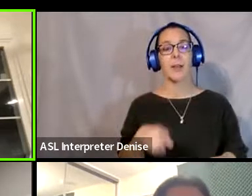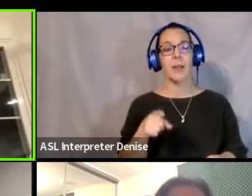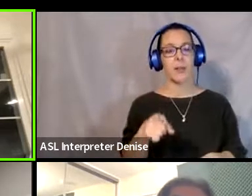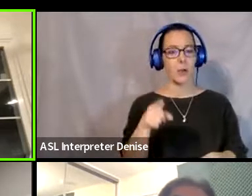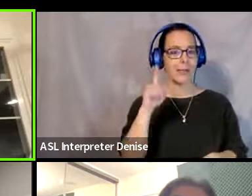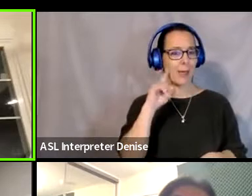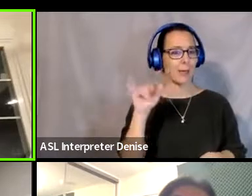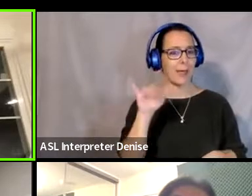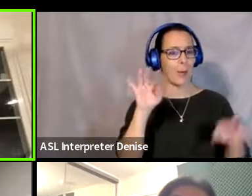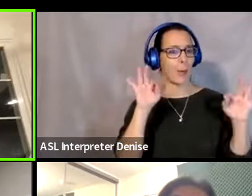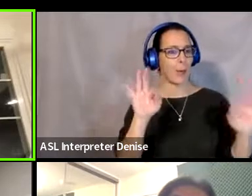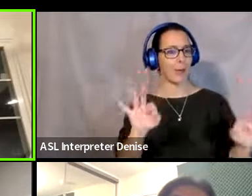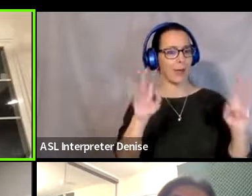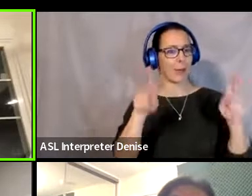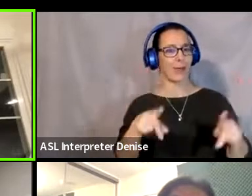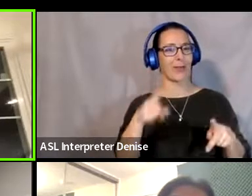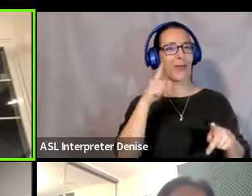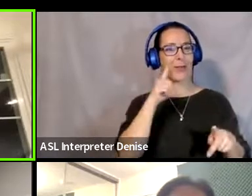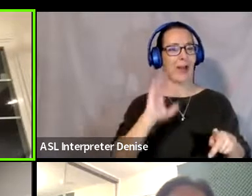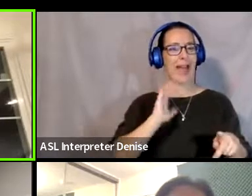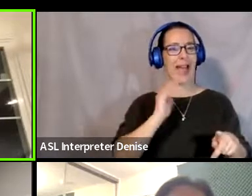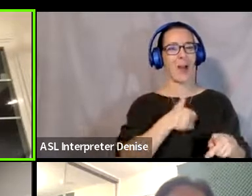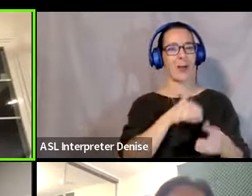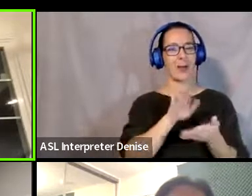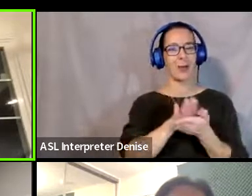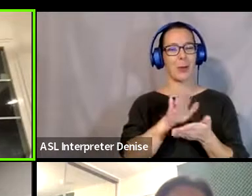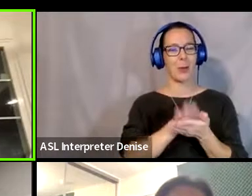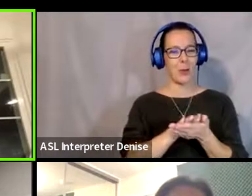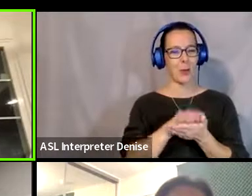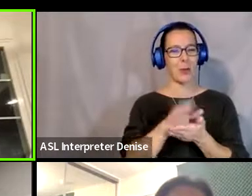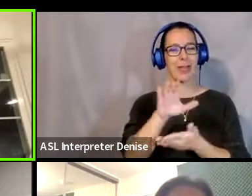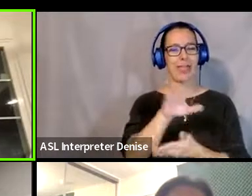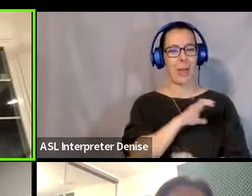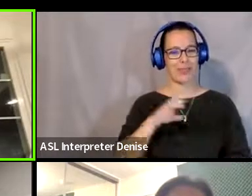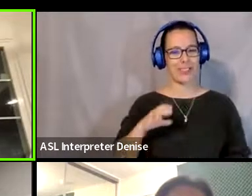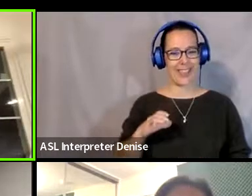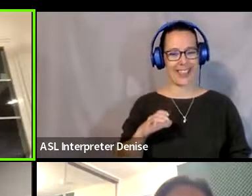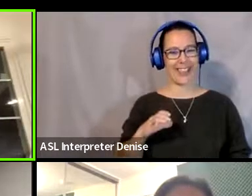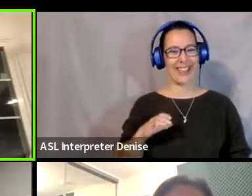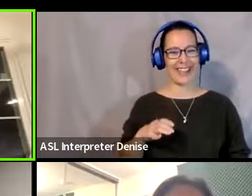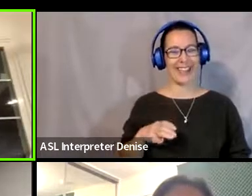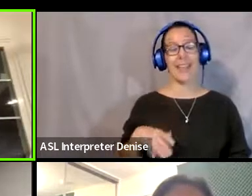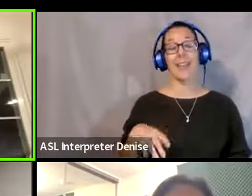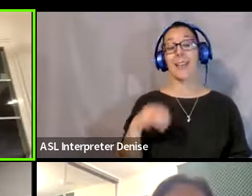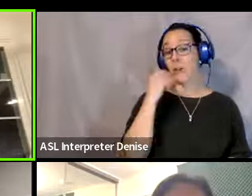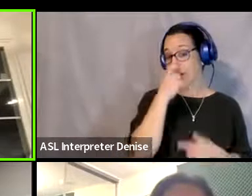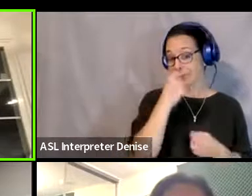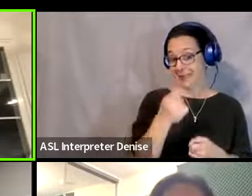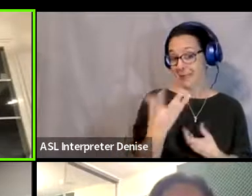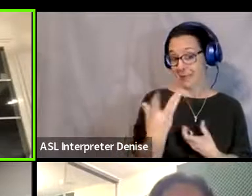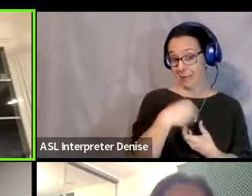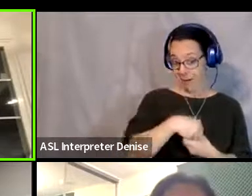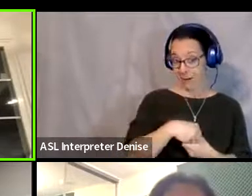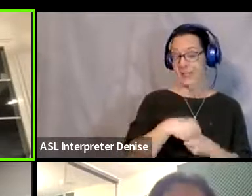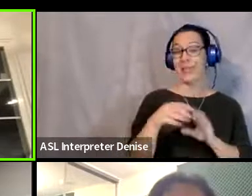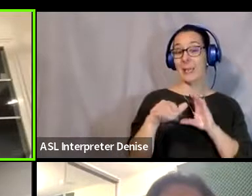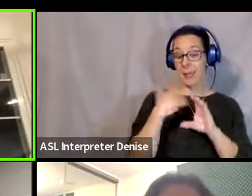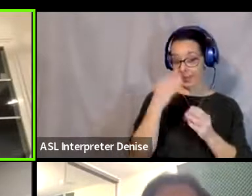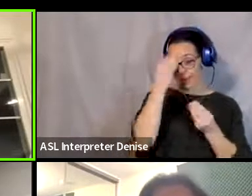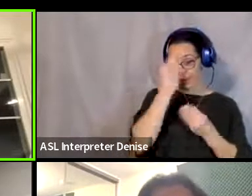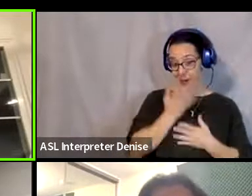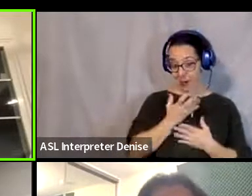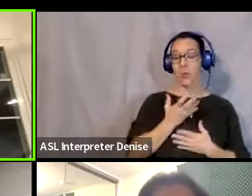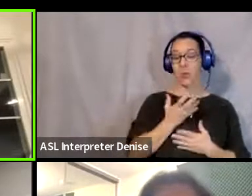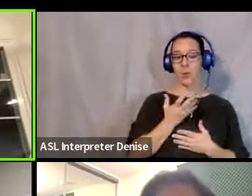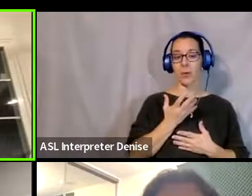perfect candidate for our school site council. So if you're interested in becoming part, please let me know. Shoot me an email, and